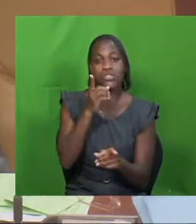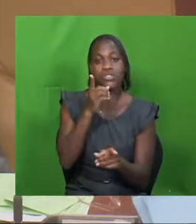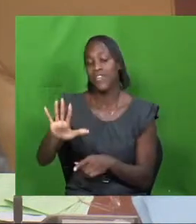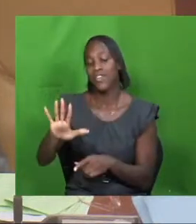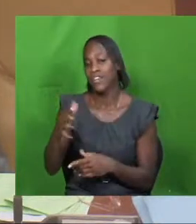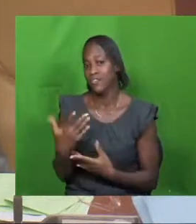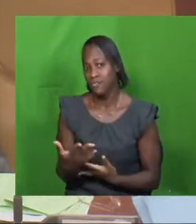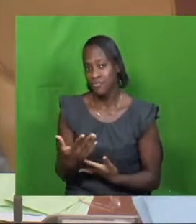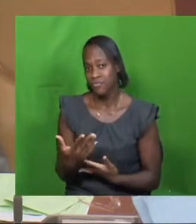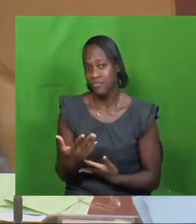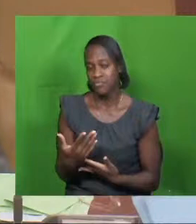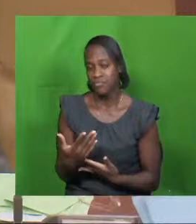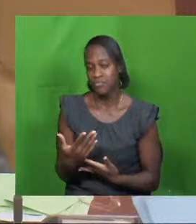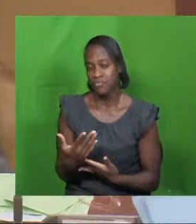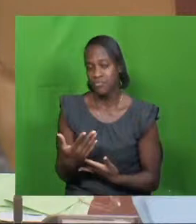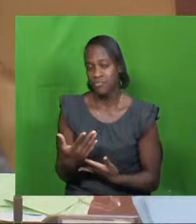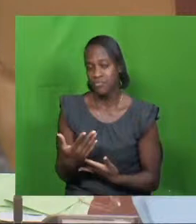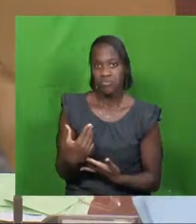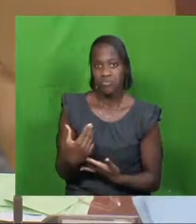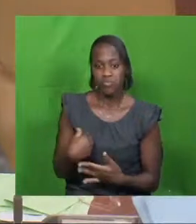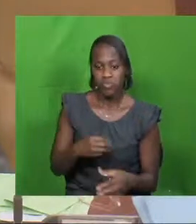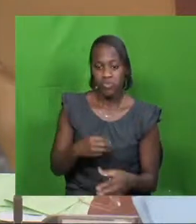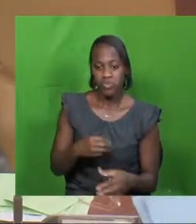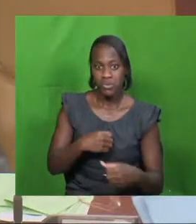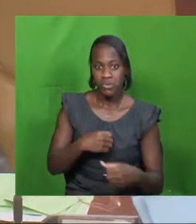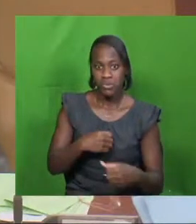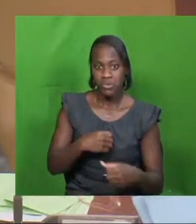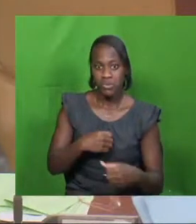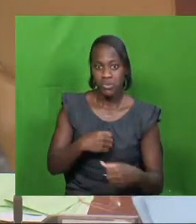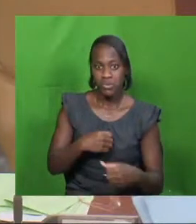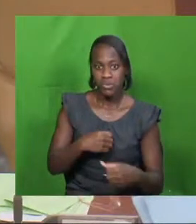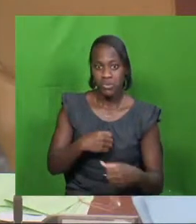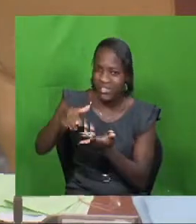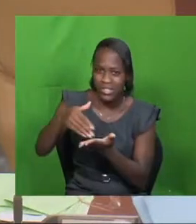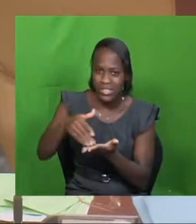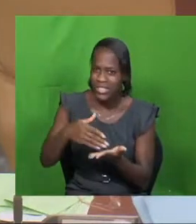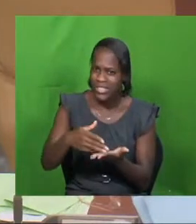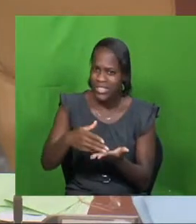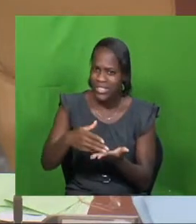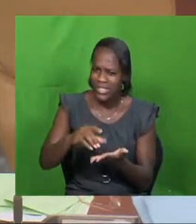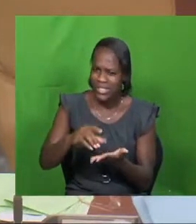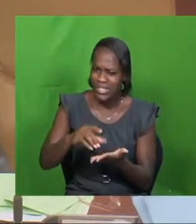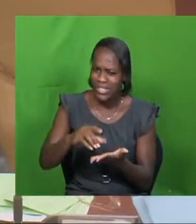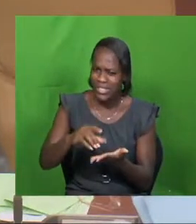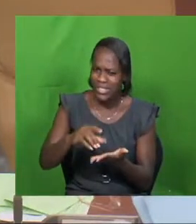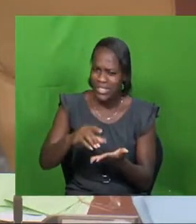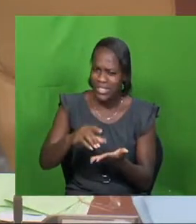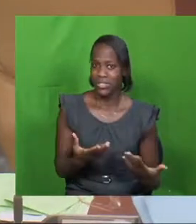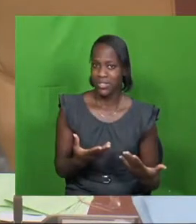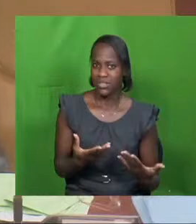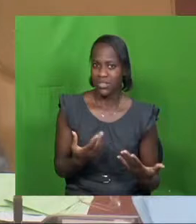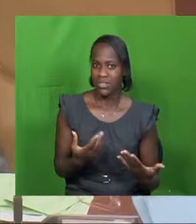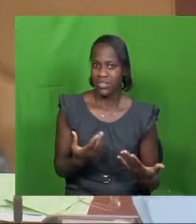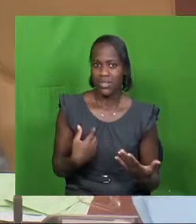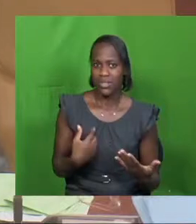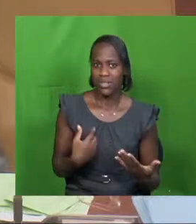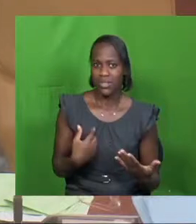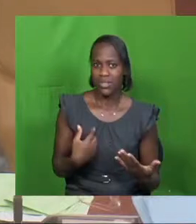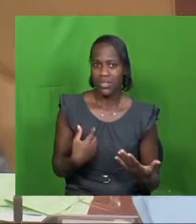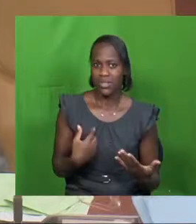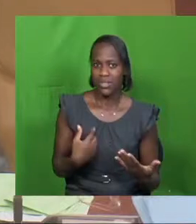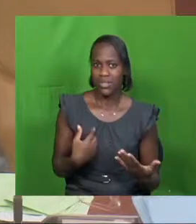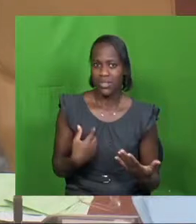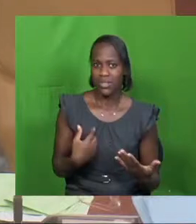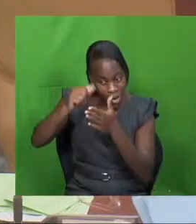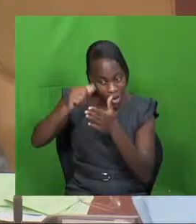given to members, we can and we are complaining. The Speaker, I think to be able to hold government accountable to the